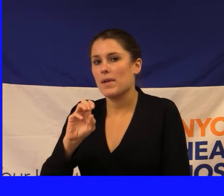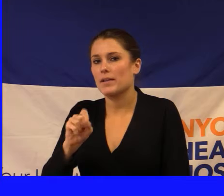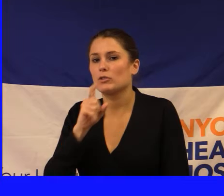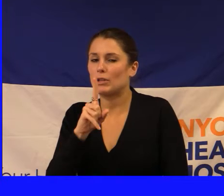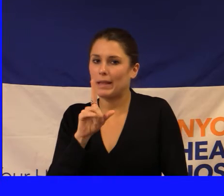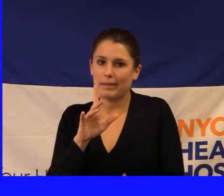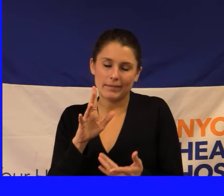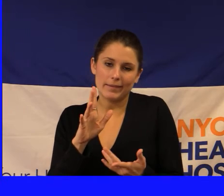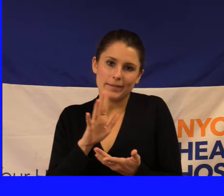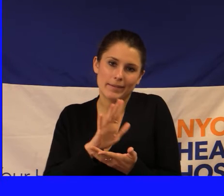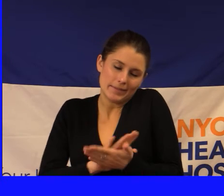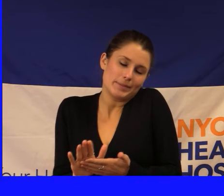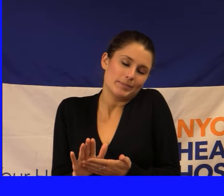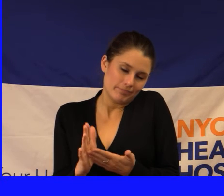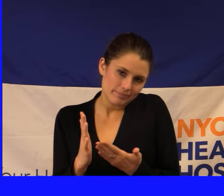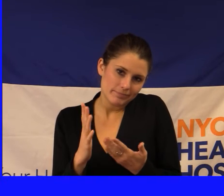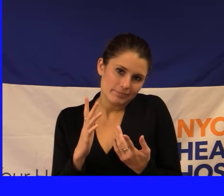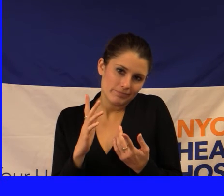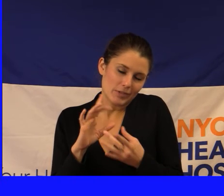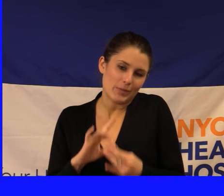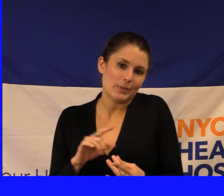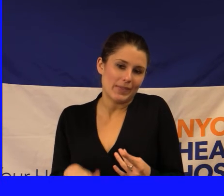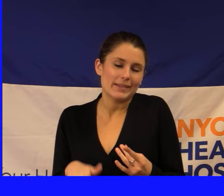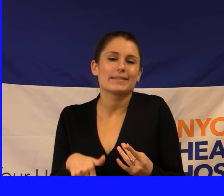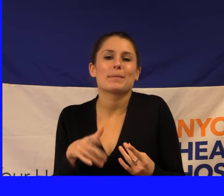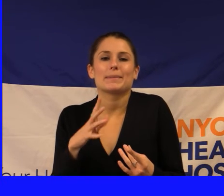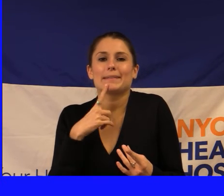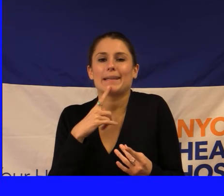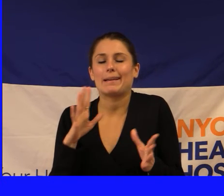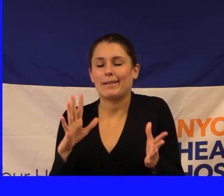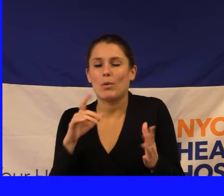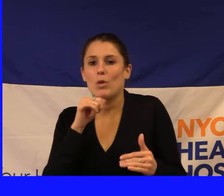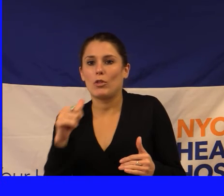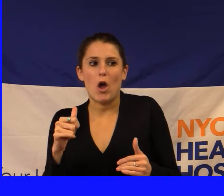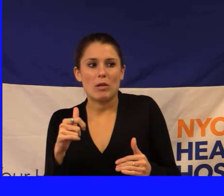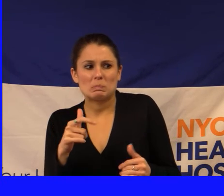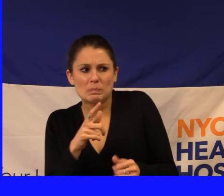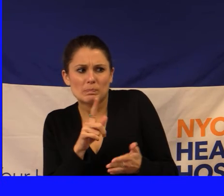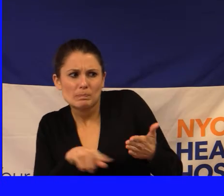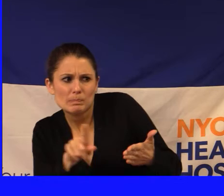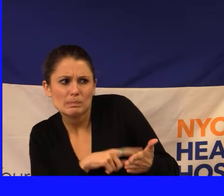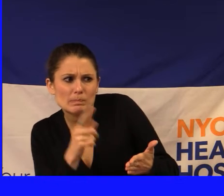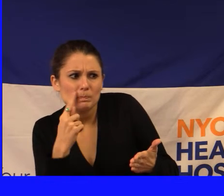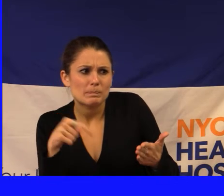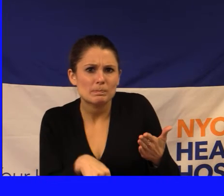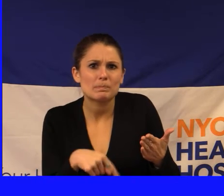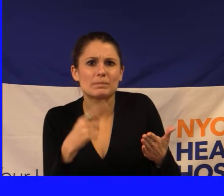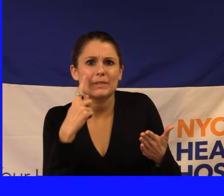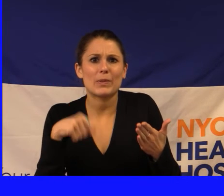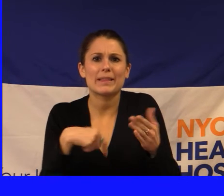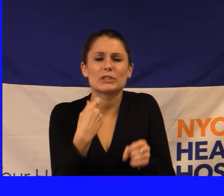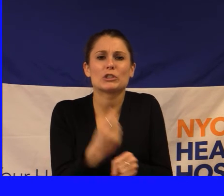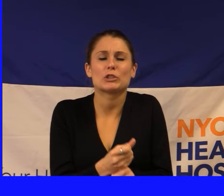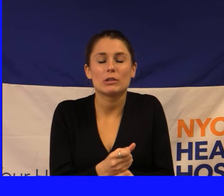generous on this, and I think they have just said we will kind of hold everybody harmless this year and even potentially into next